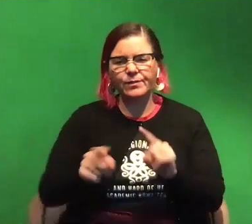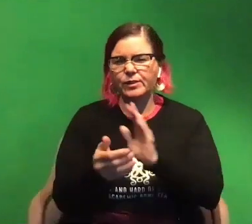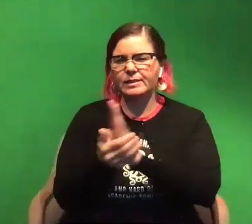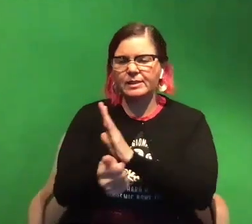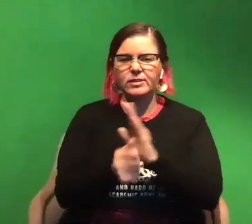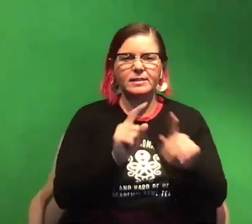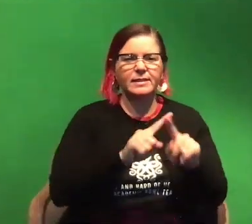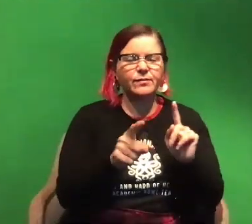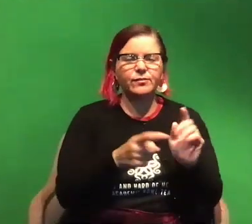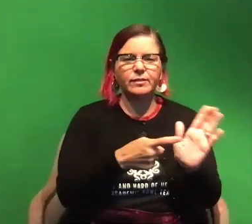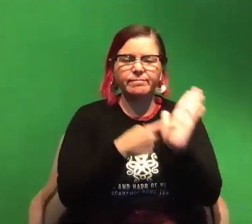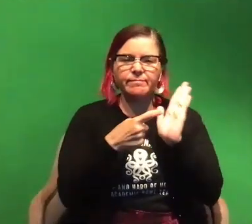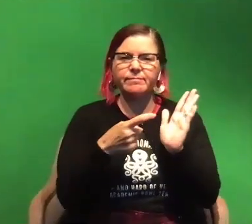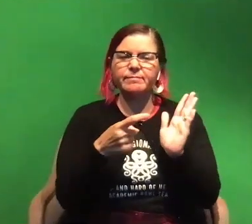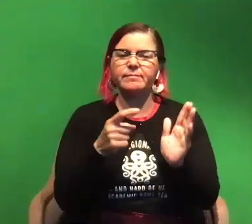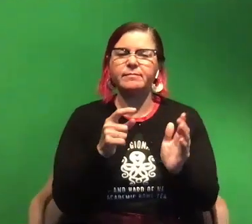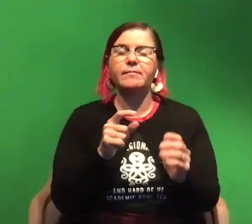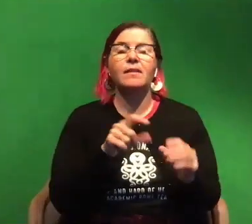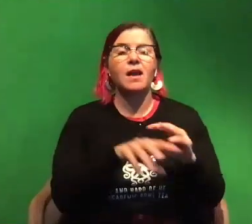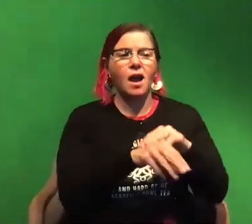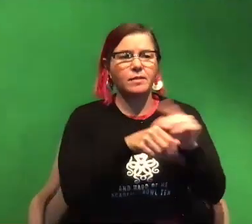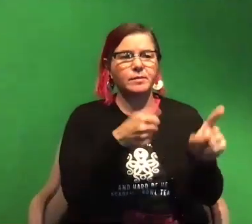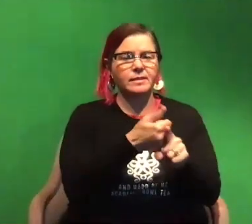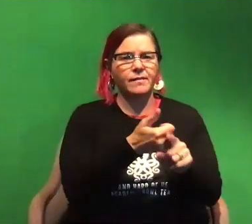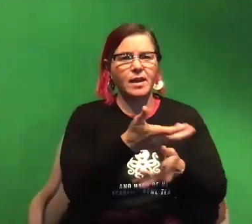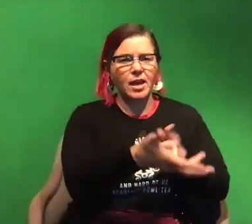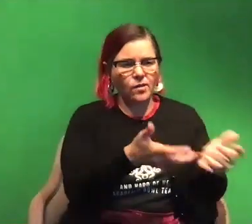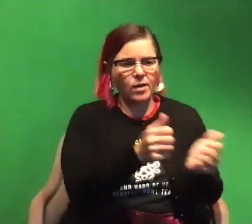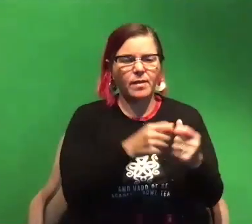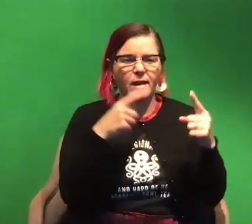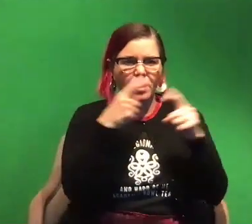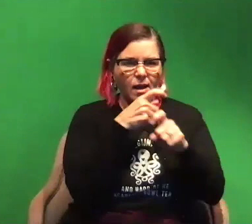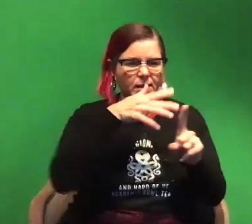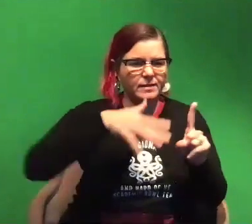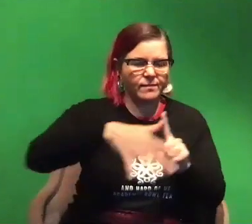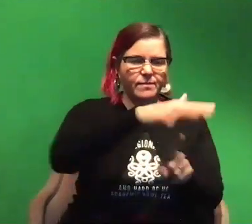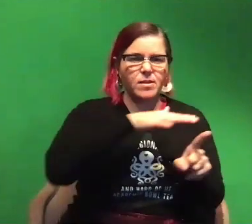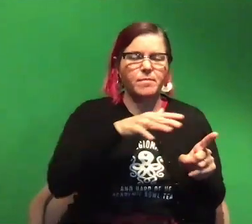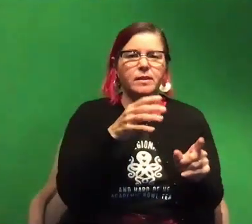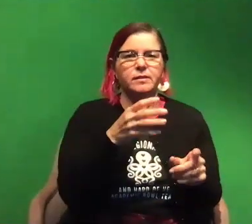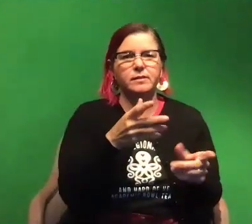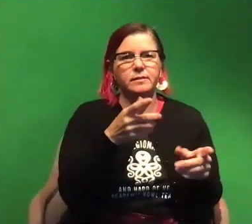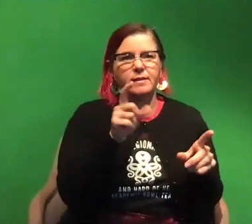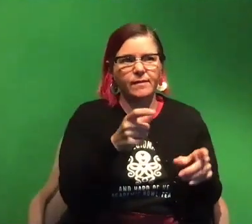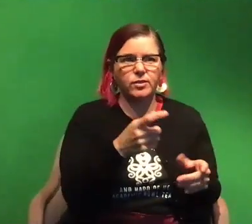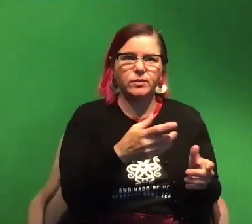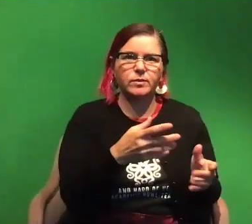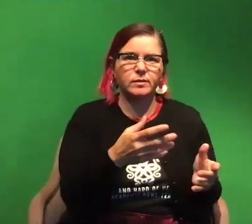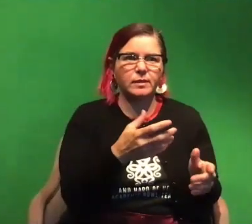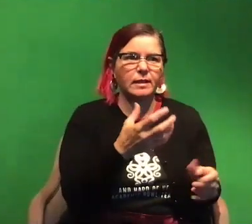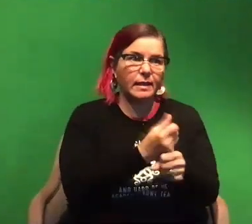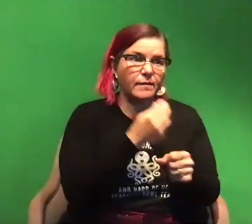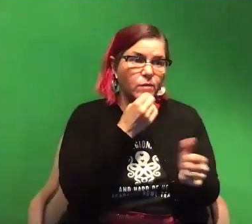So, you know, octopus in particular interact with a very complex environment in order to get food and in order to avoid becoming